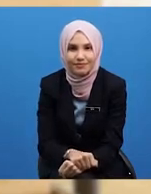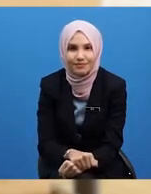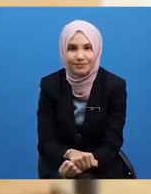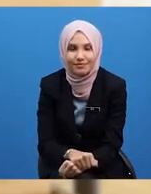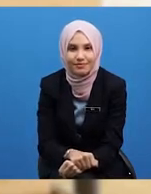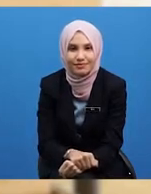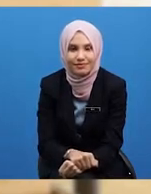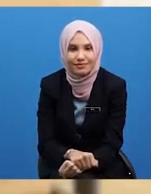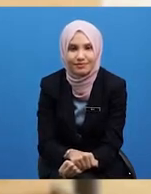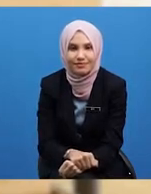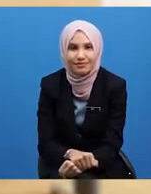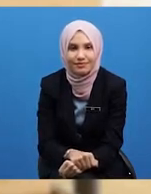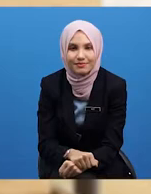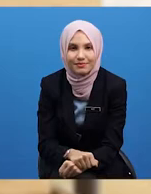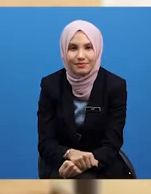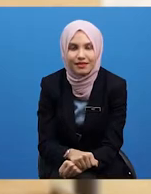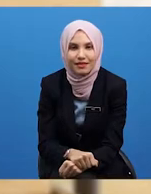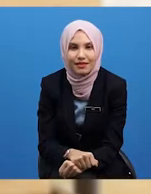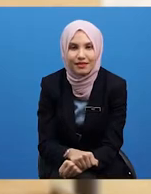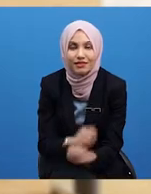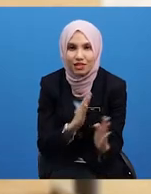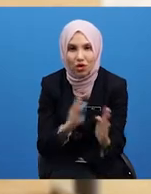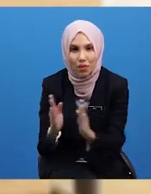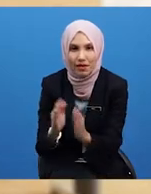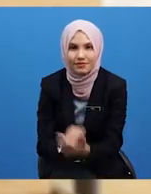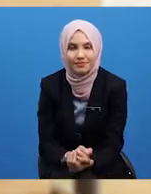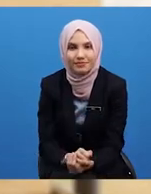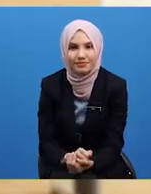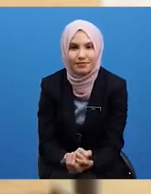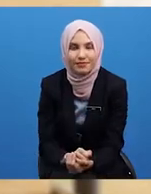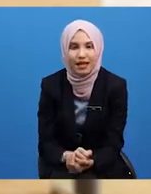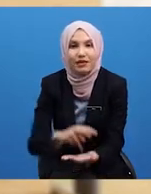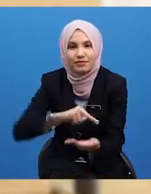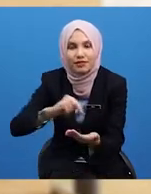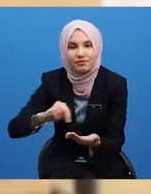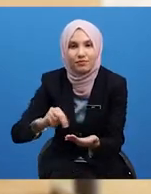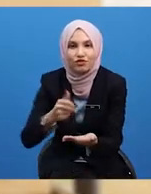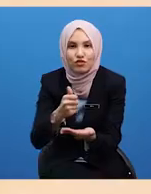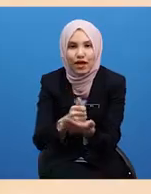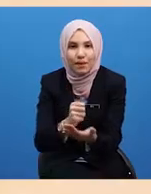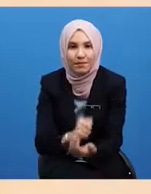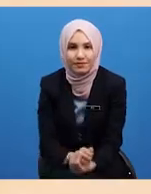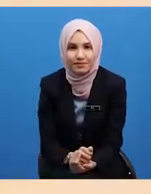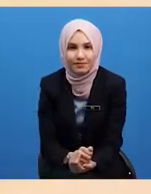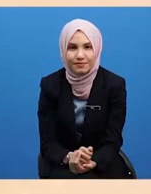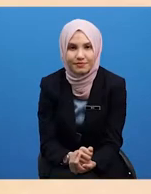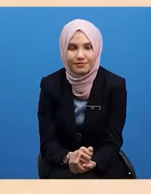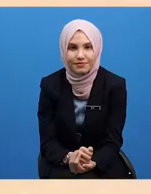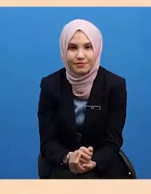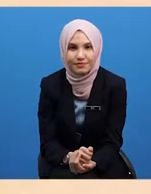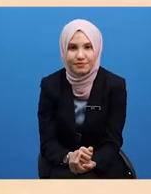Doesn't that sound like a good plan? Here, I have some notes to help us.